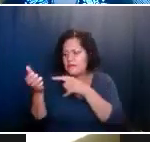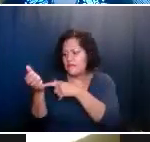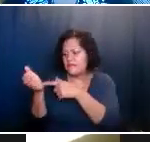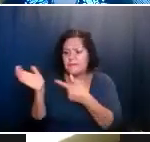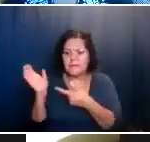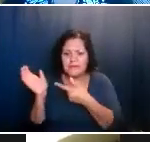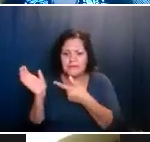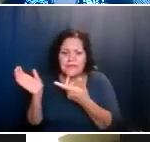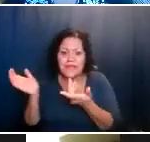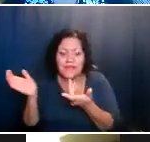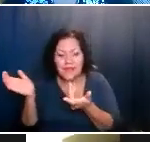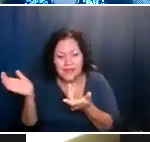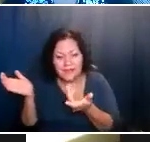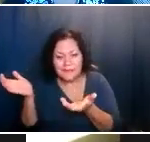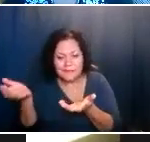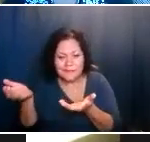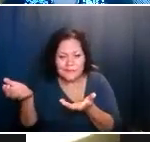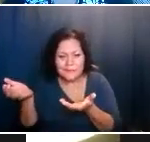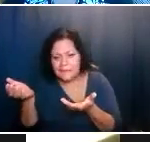is